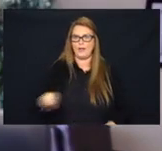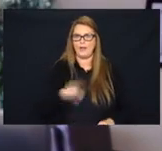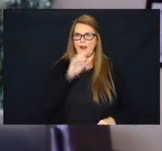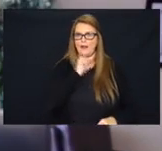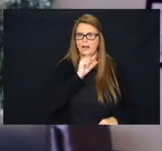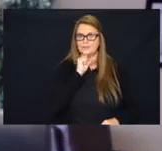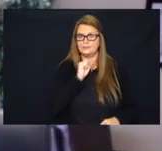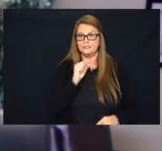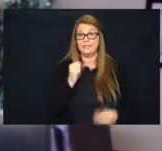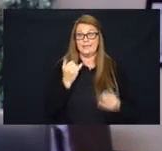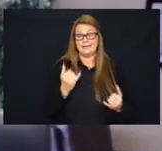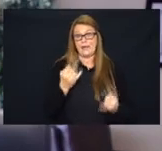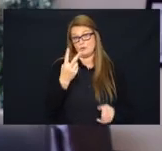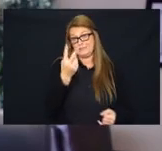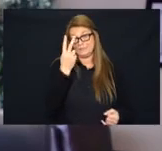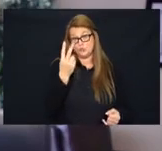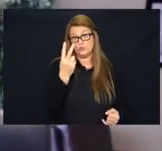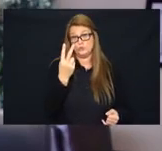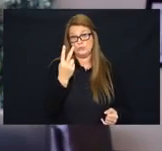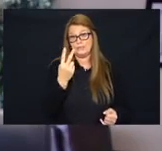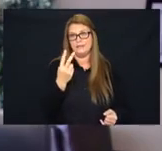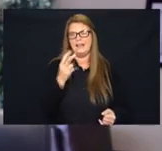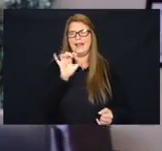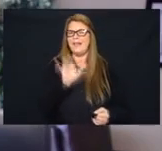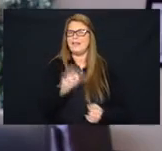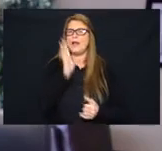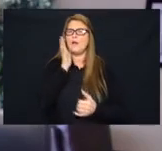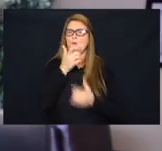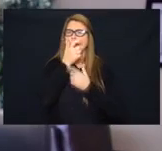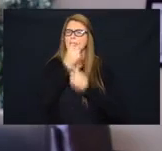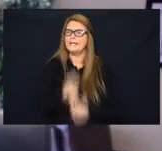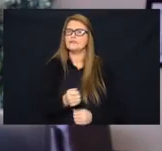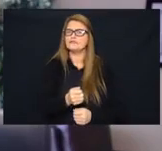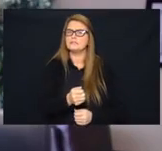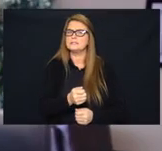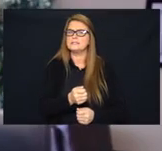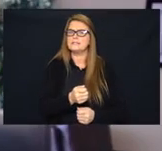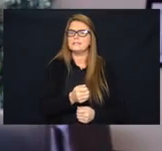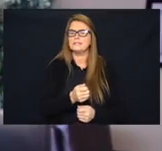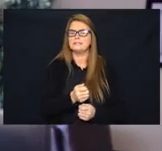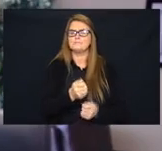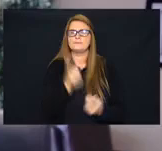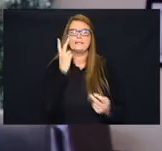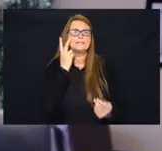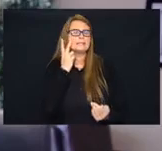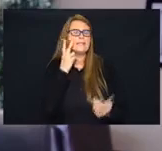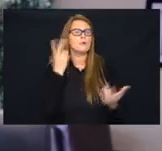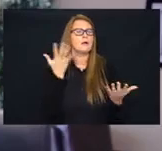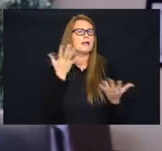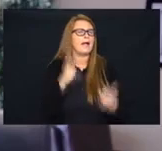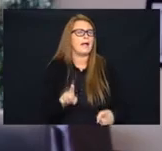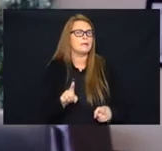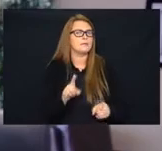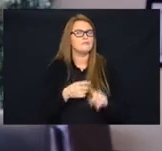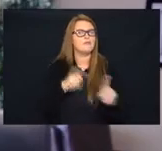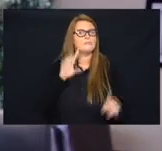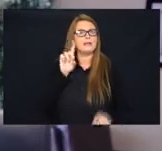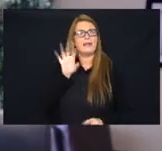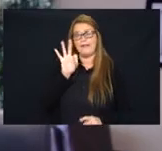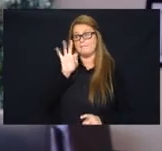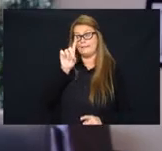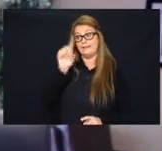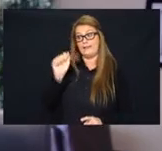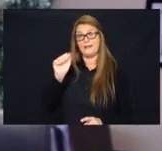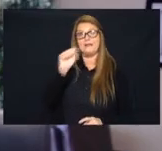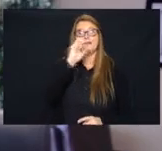it's 2. And this will be an interesting debate and decision point from the FDA and the